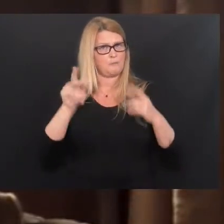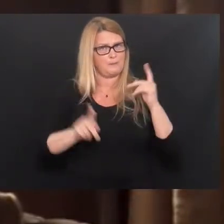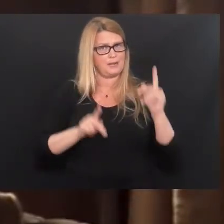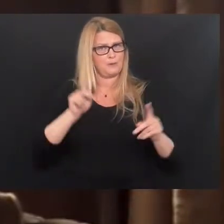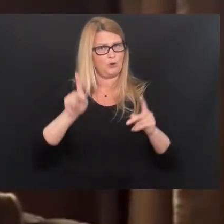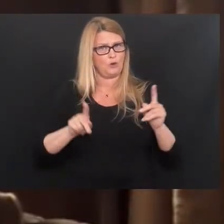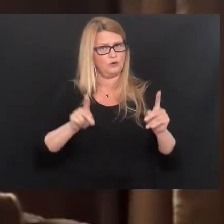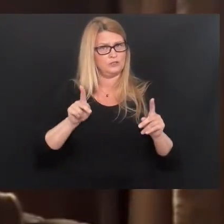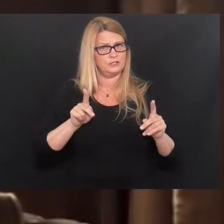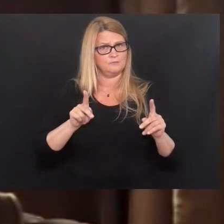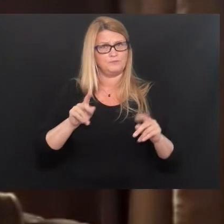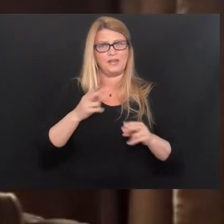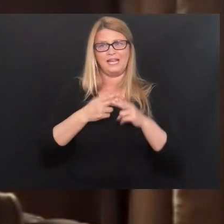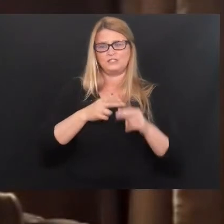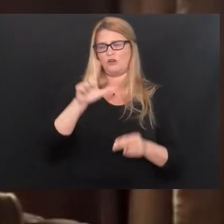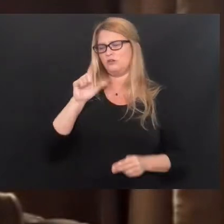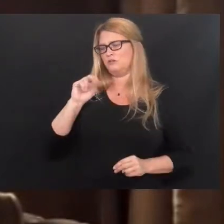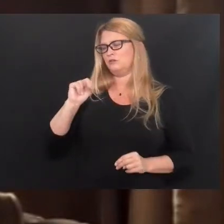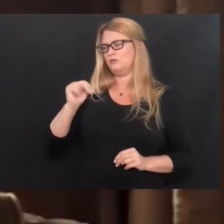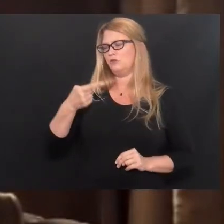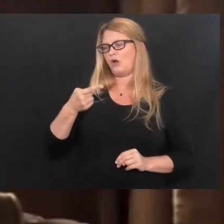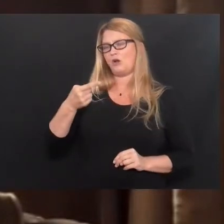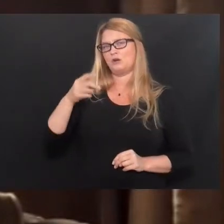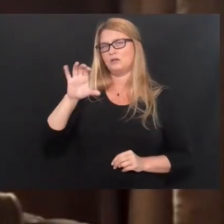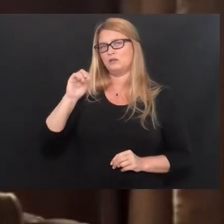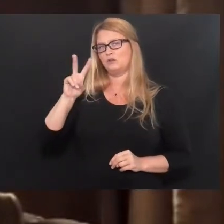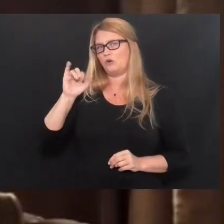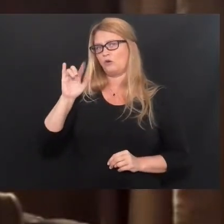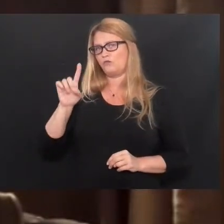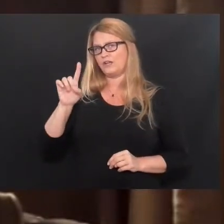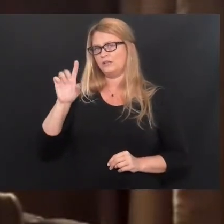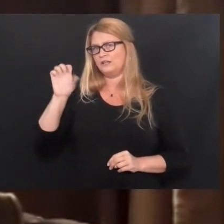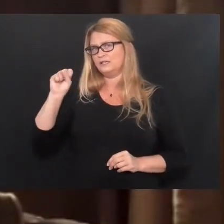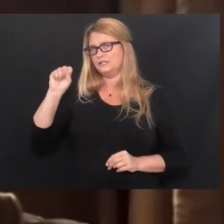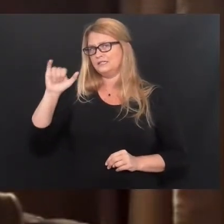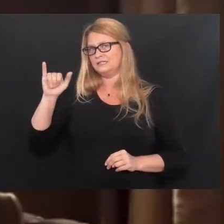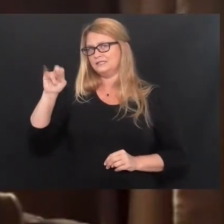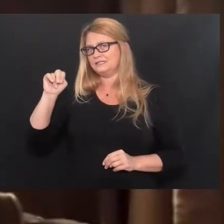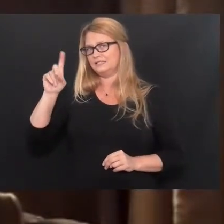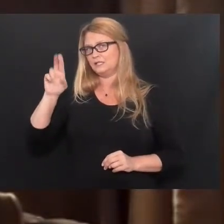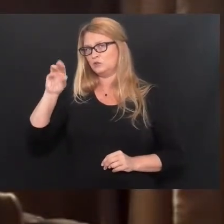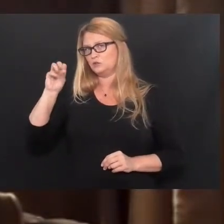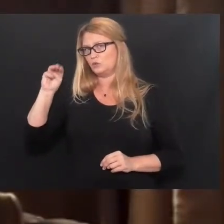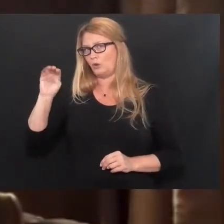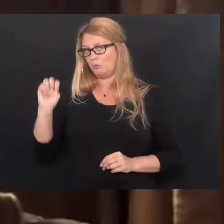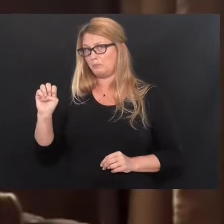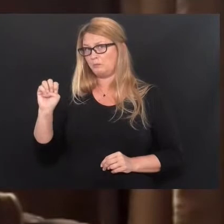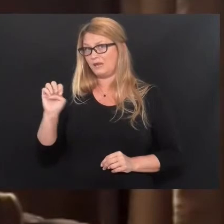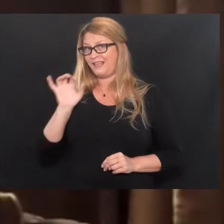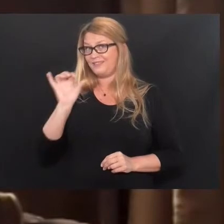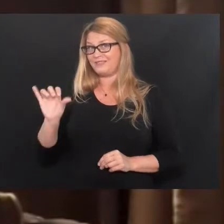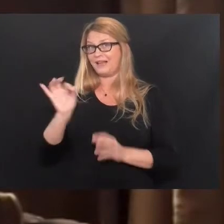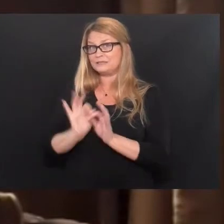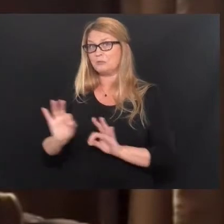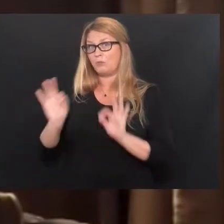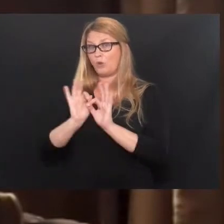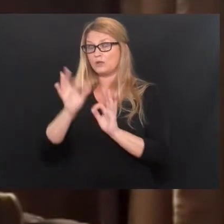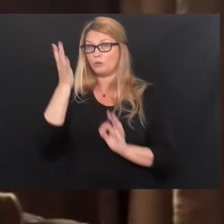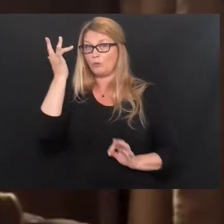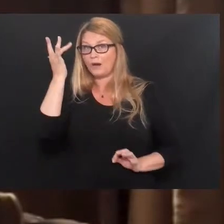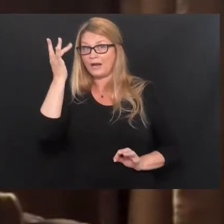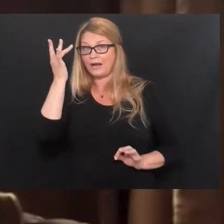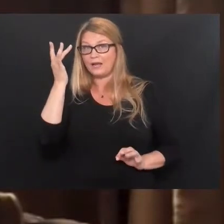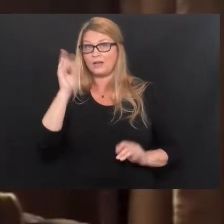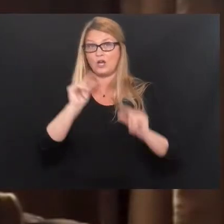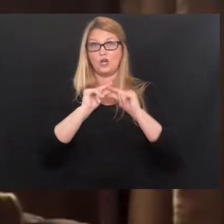COVID syndrome is really an important one, as we know that, for instance, in a